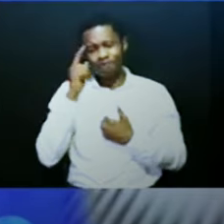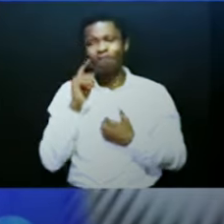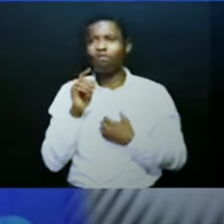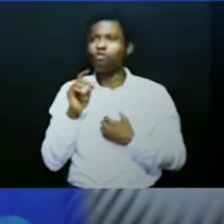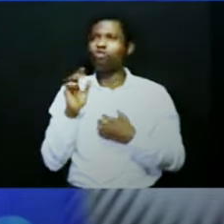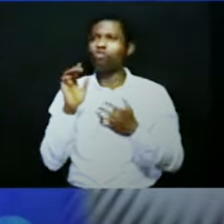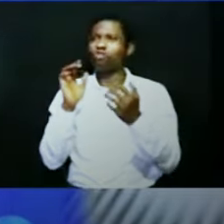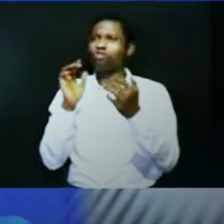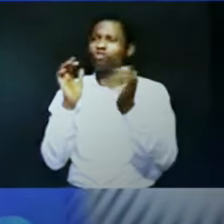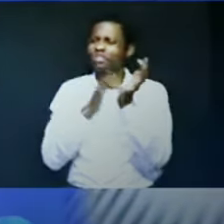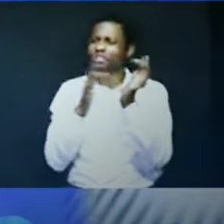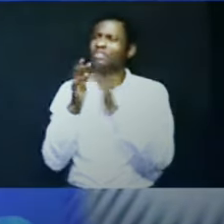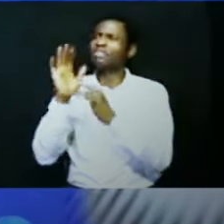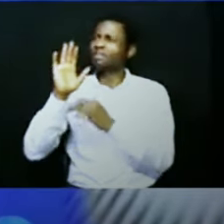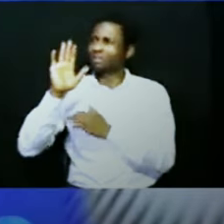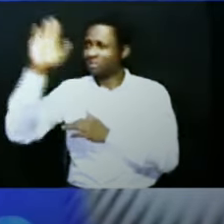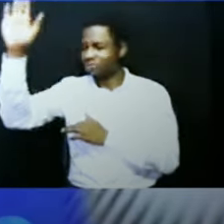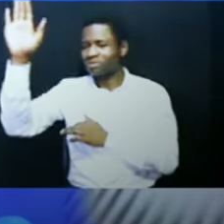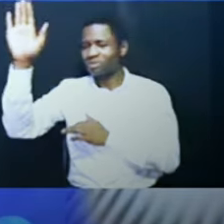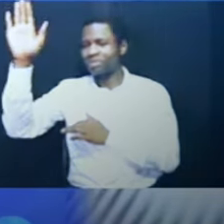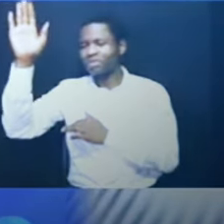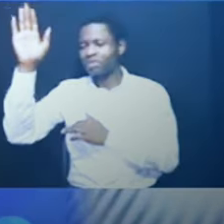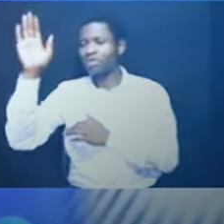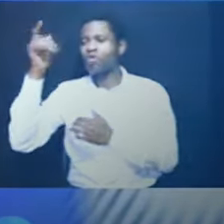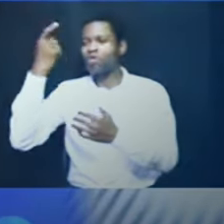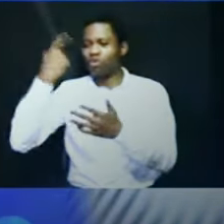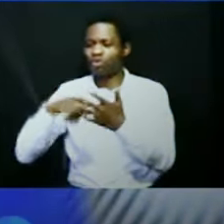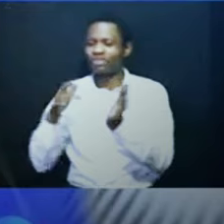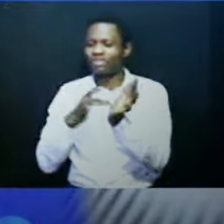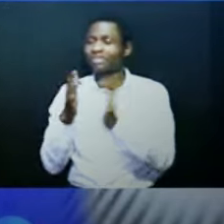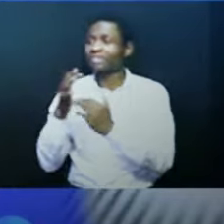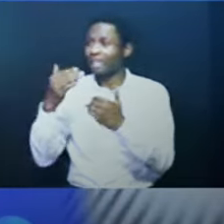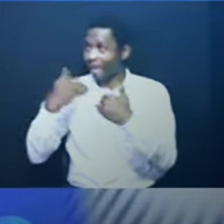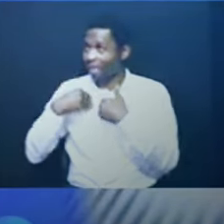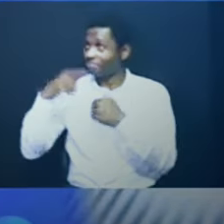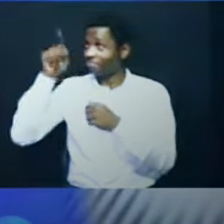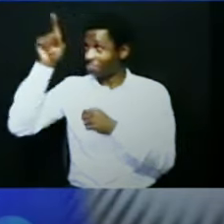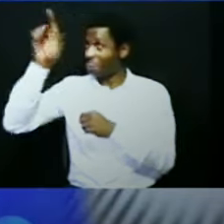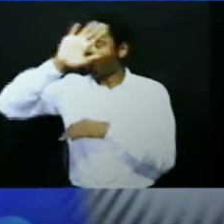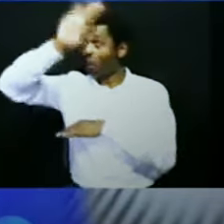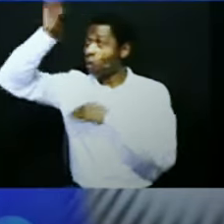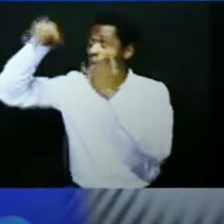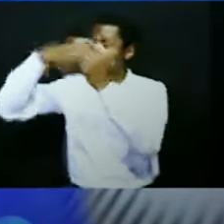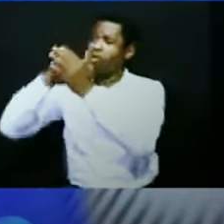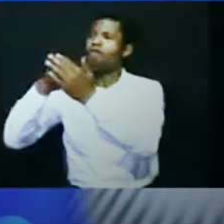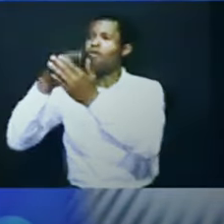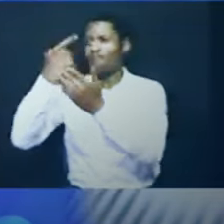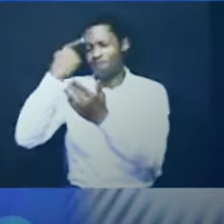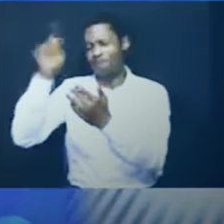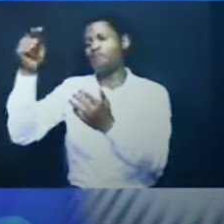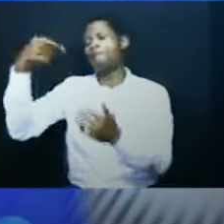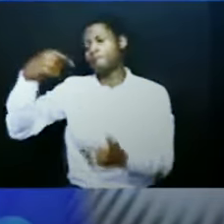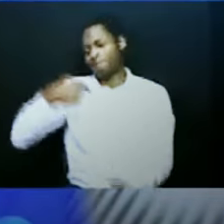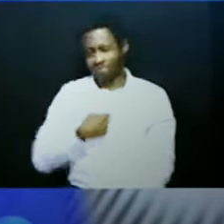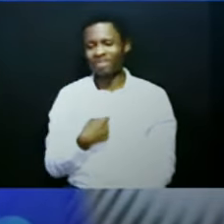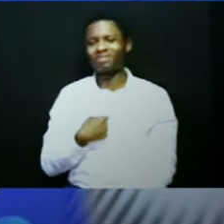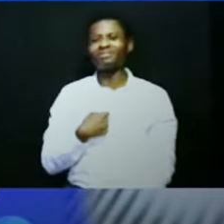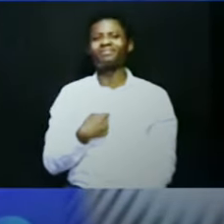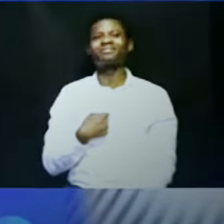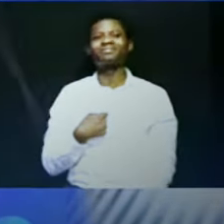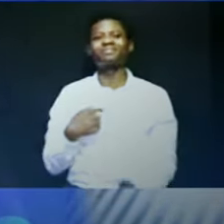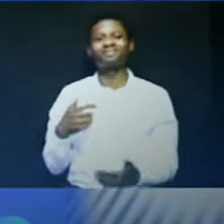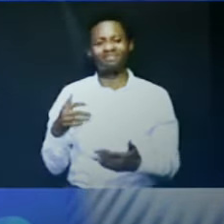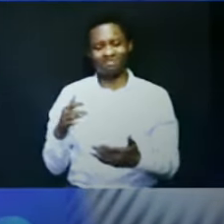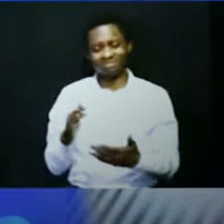eye ni de, ni ono so wo, ni nina, eye